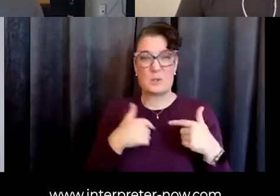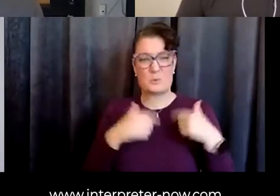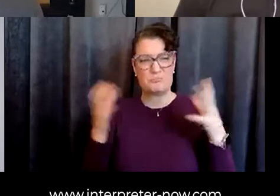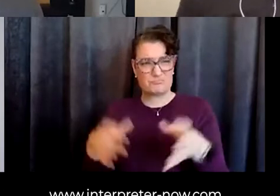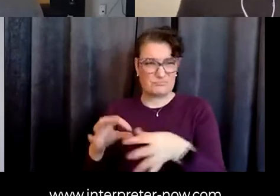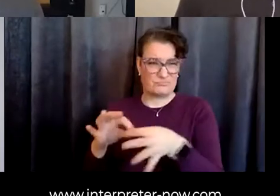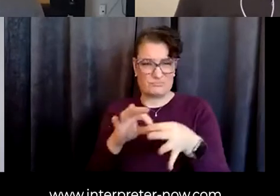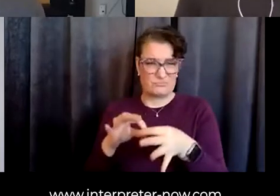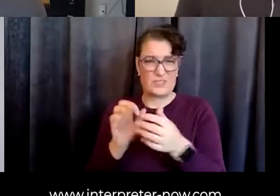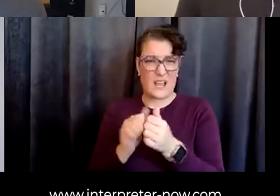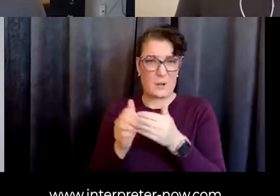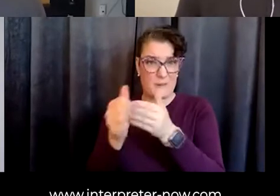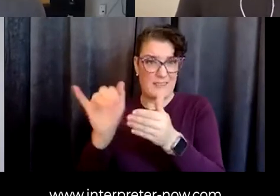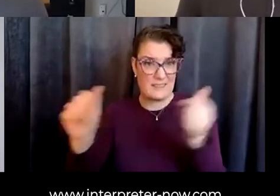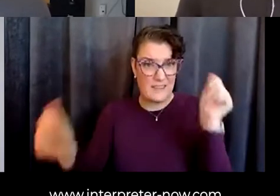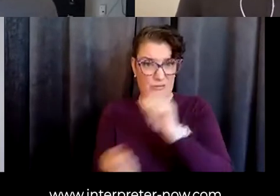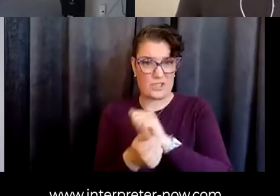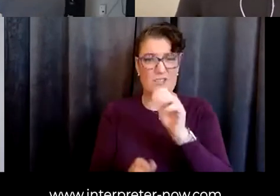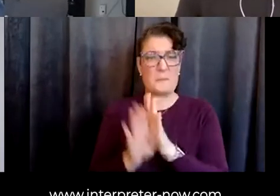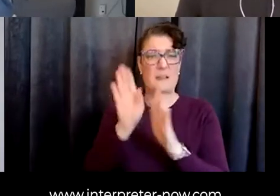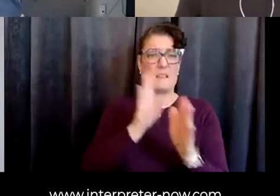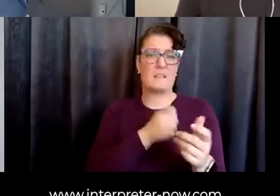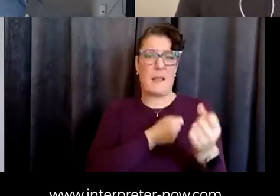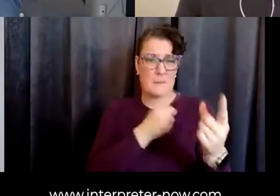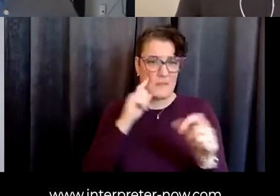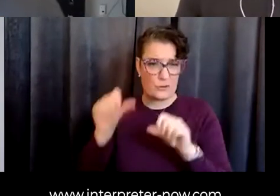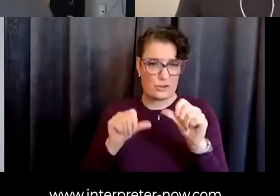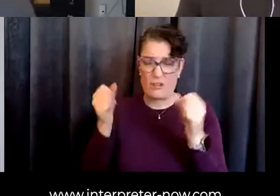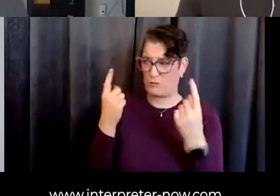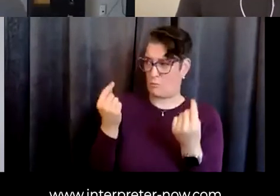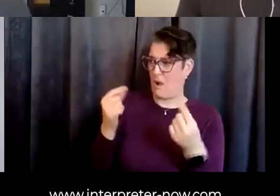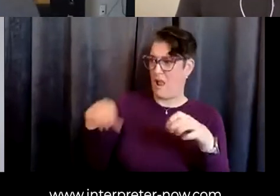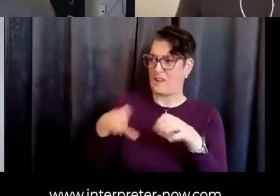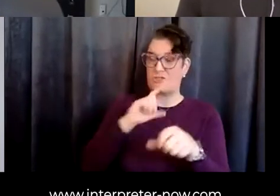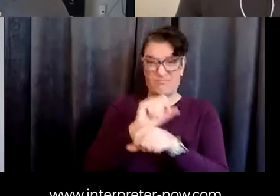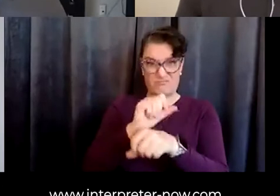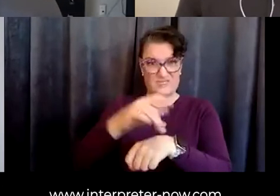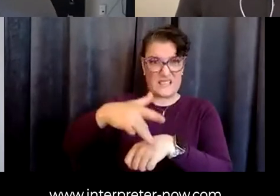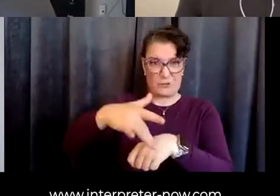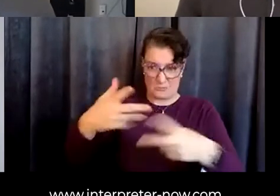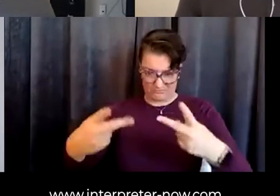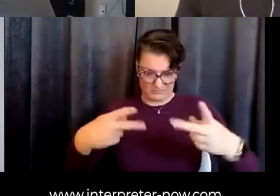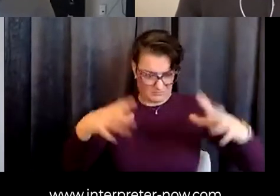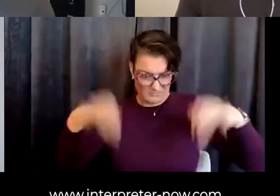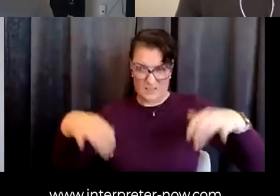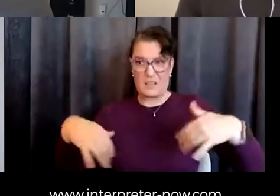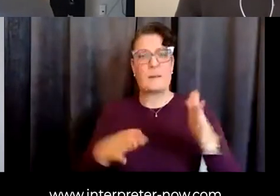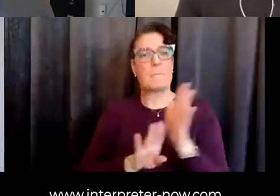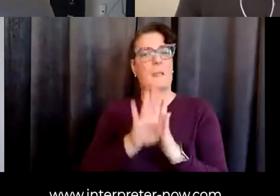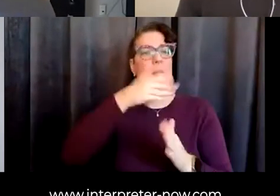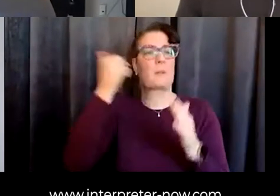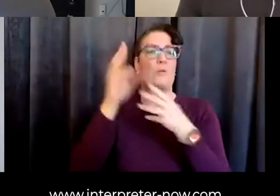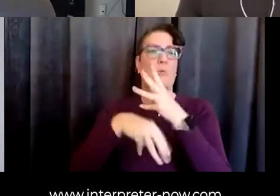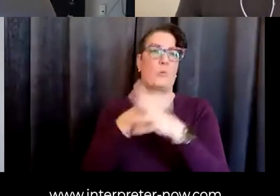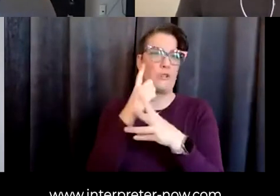for each other, and understand those tangible actions we can all take to build a better world for our colleagues, friends, neighbors, and ourselves